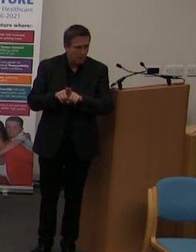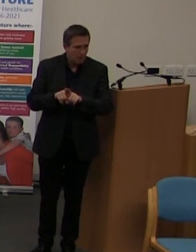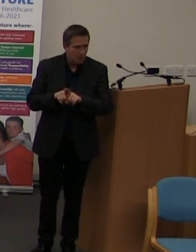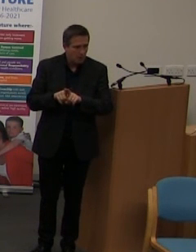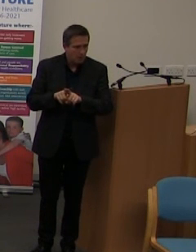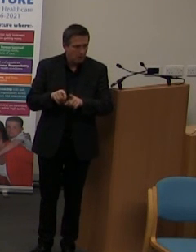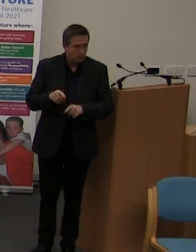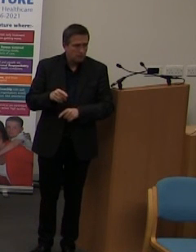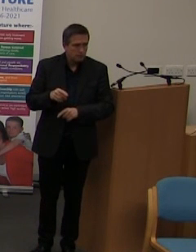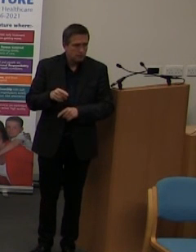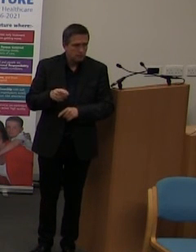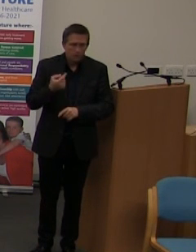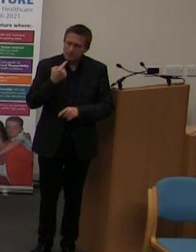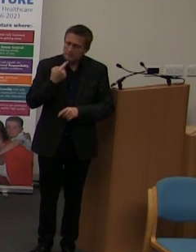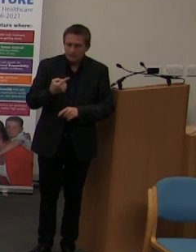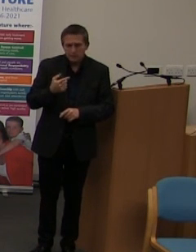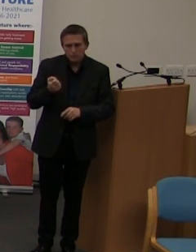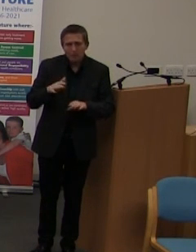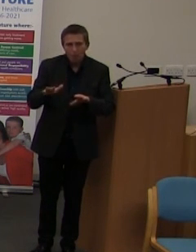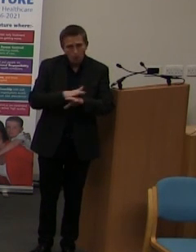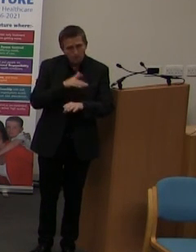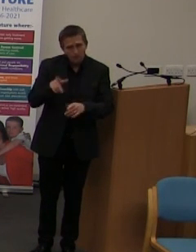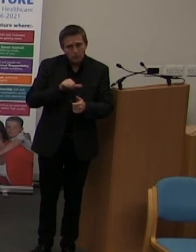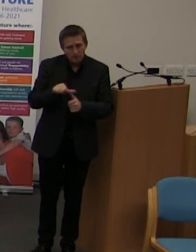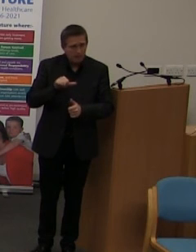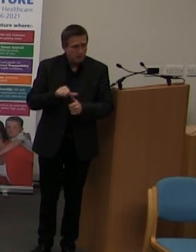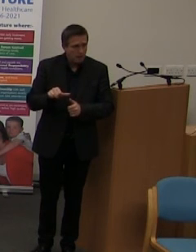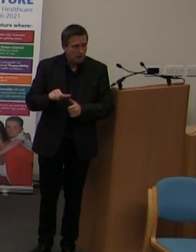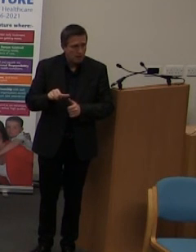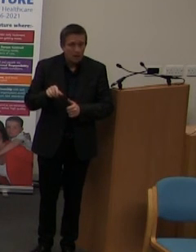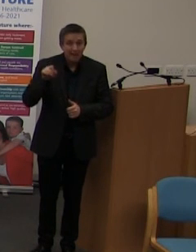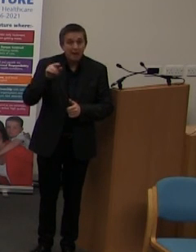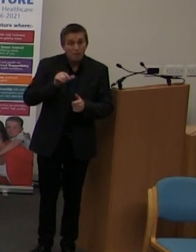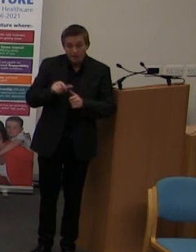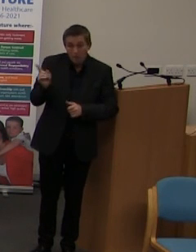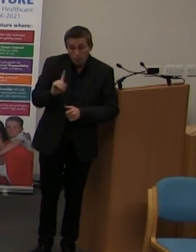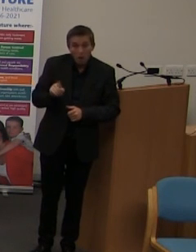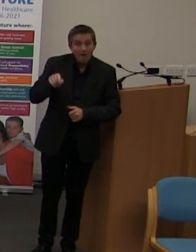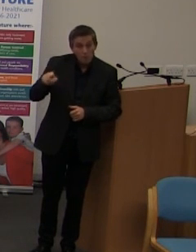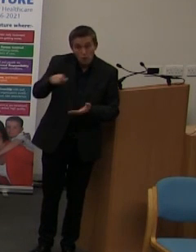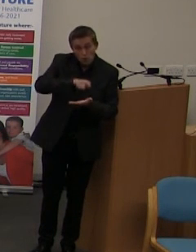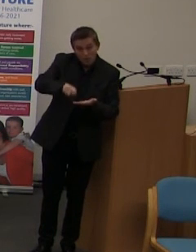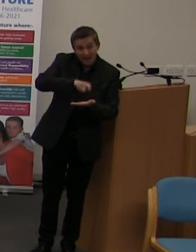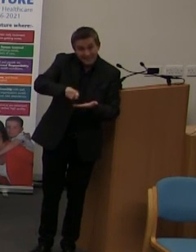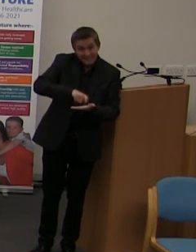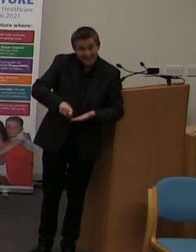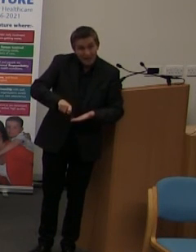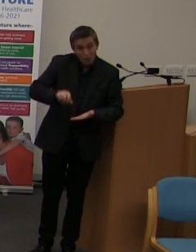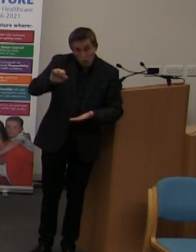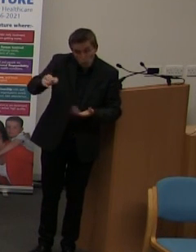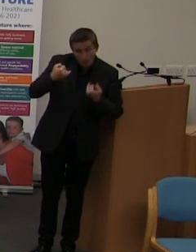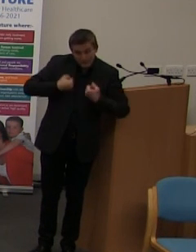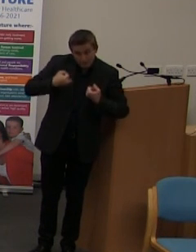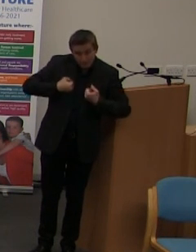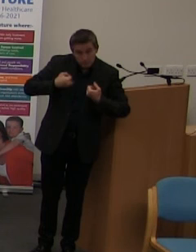looks to me like this is going to be a long haul. If you would write what your symptoms, because